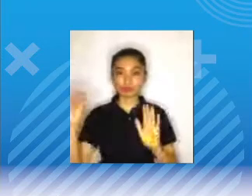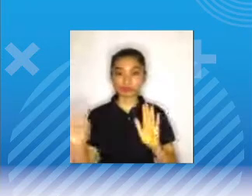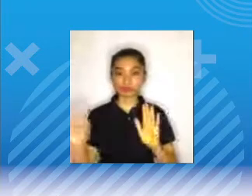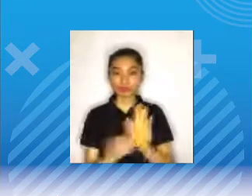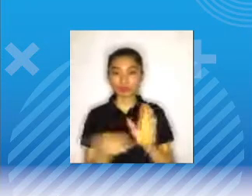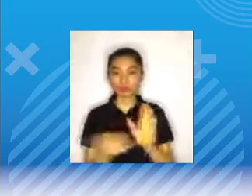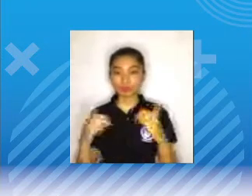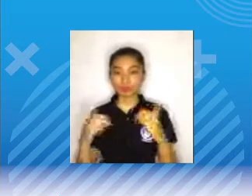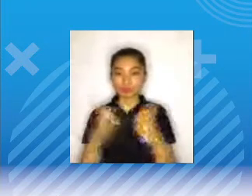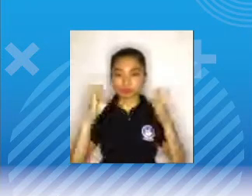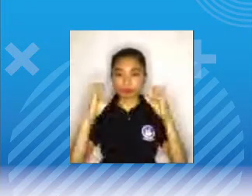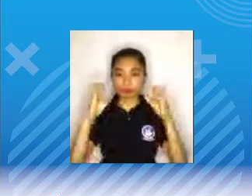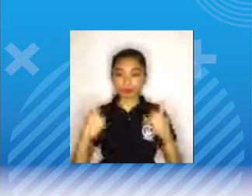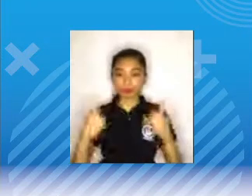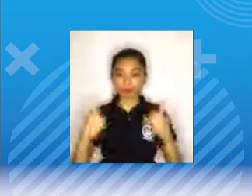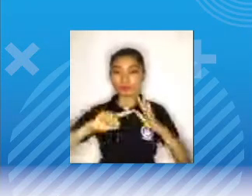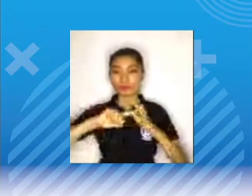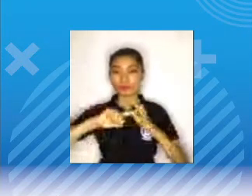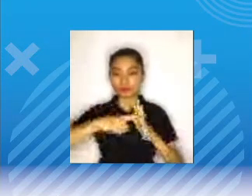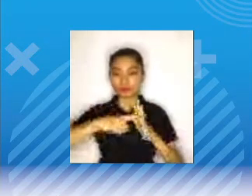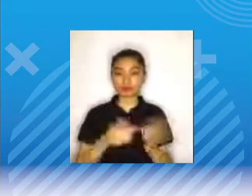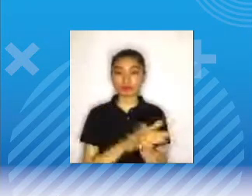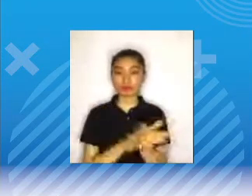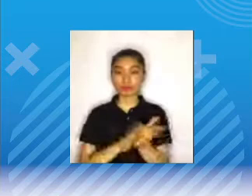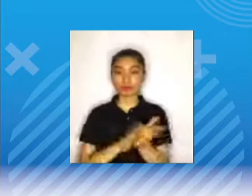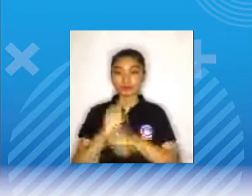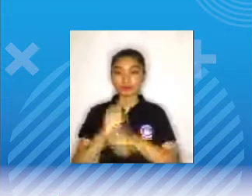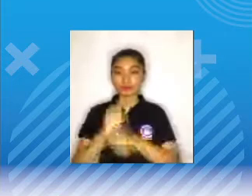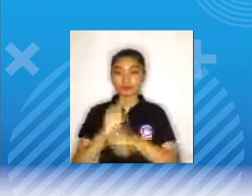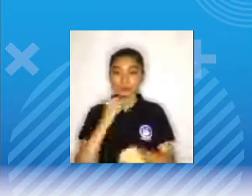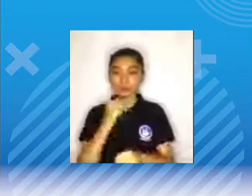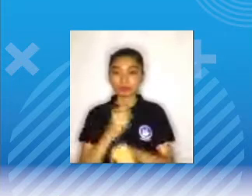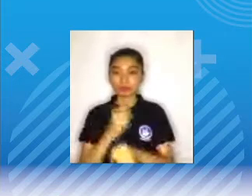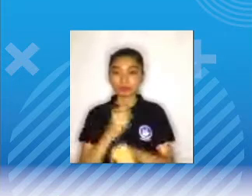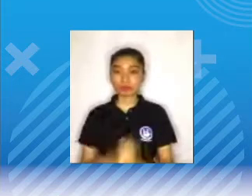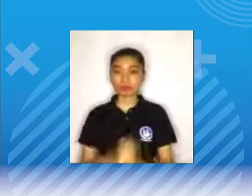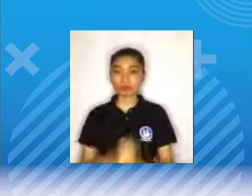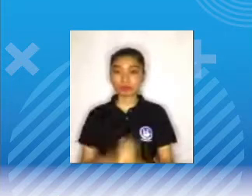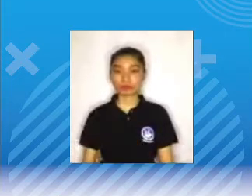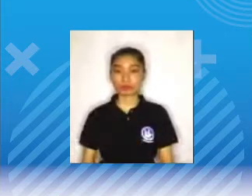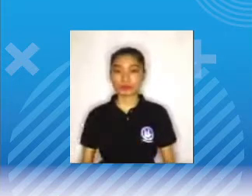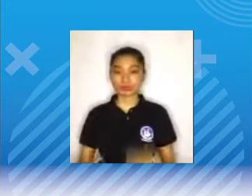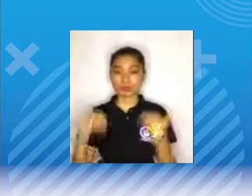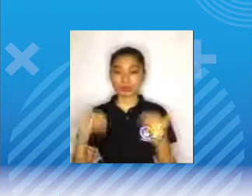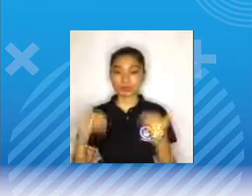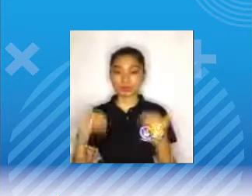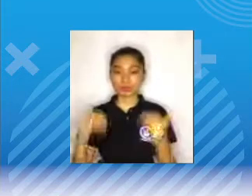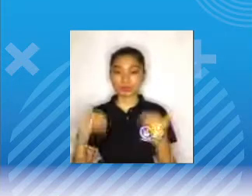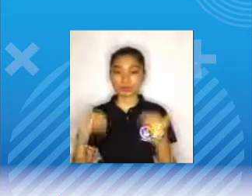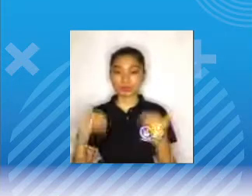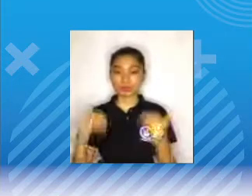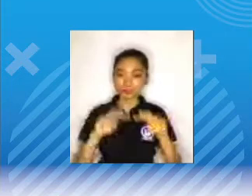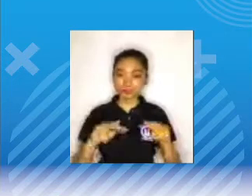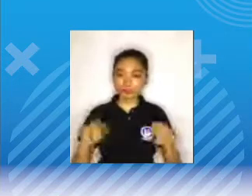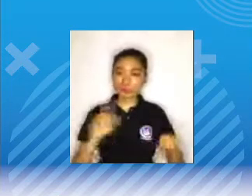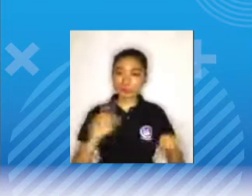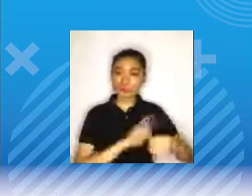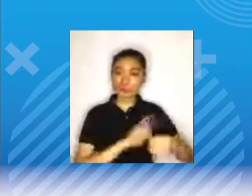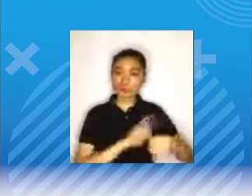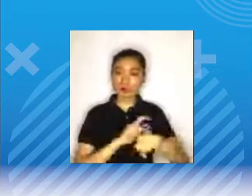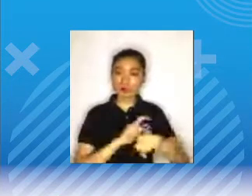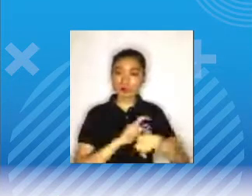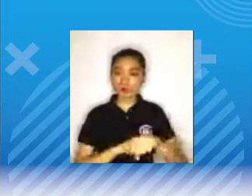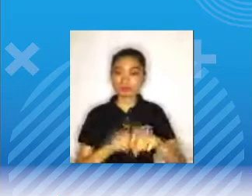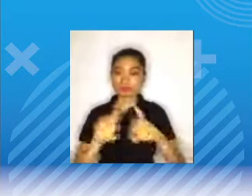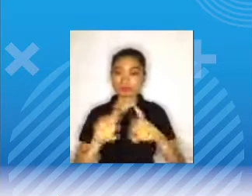year. So this Research O Clock is a direct support to DepEd community